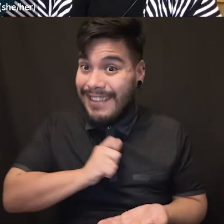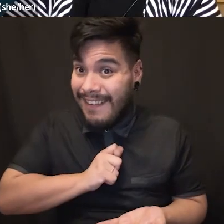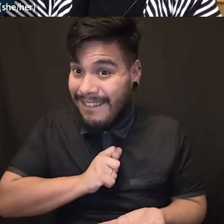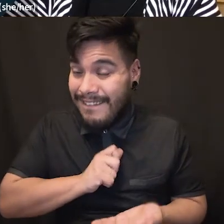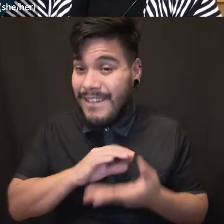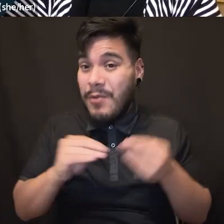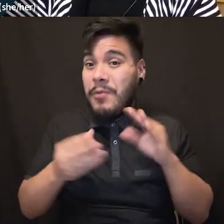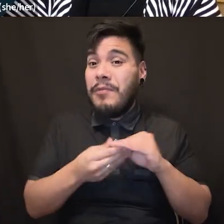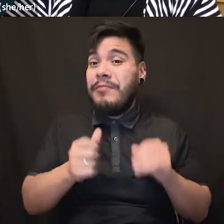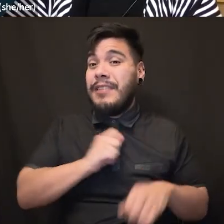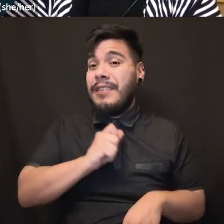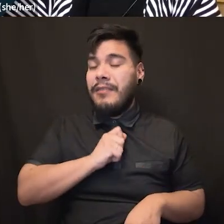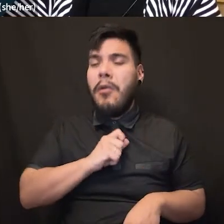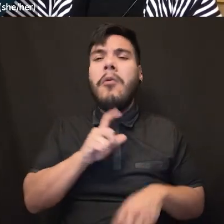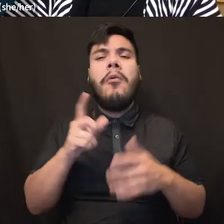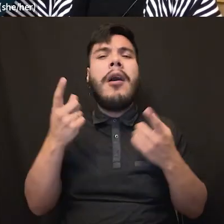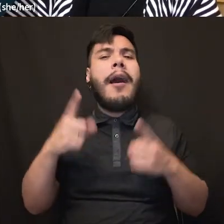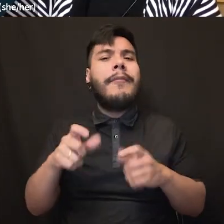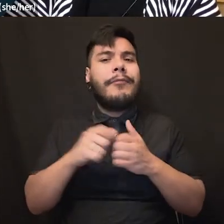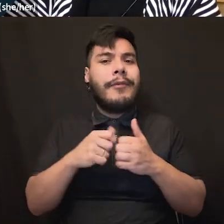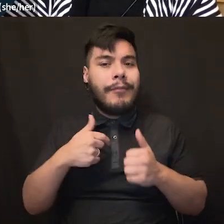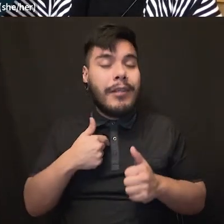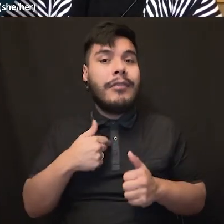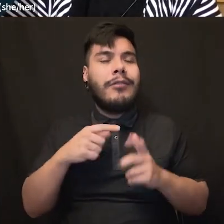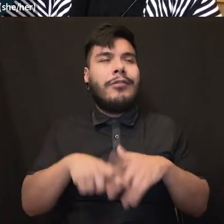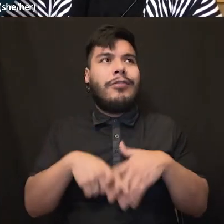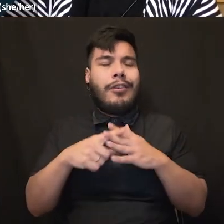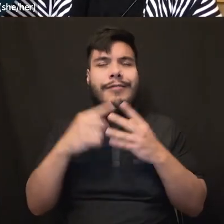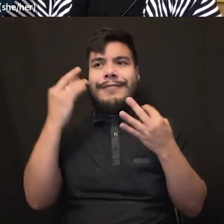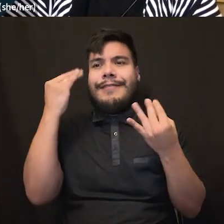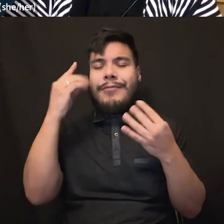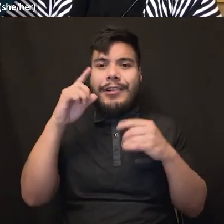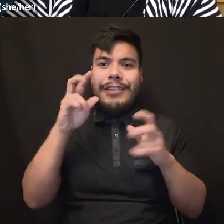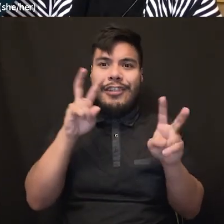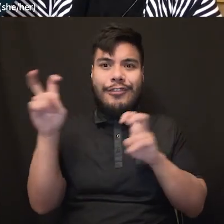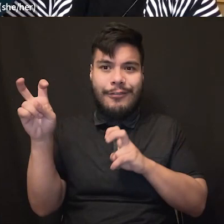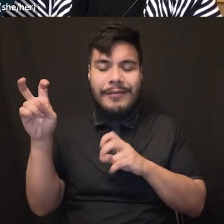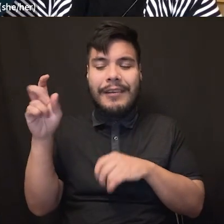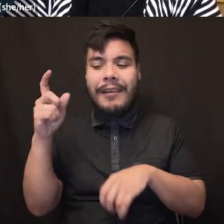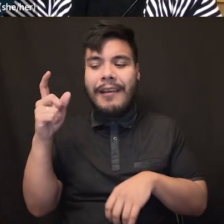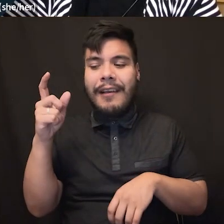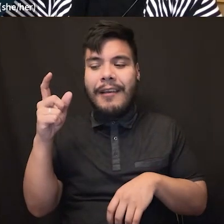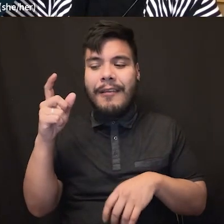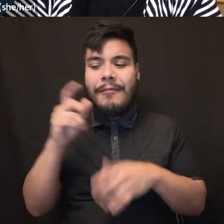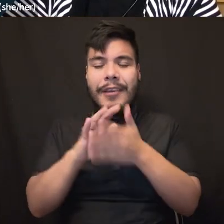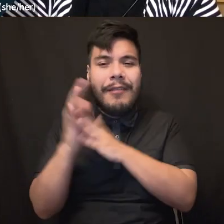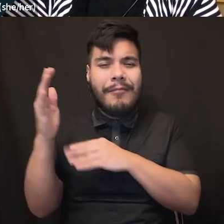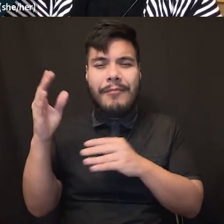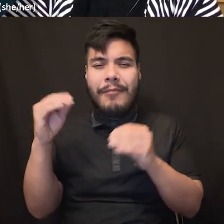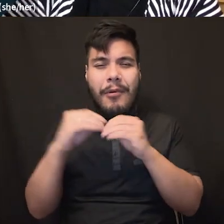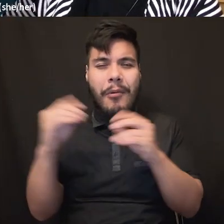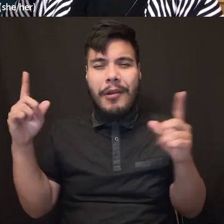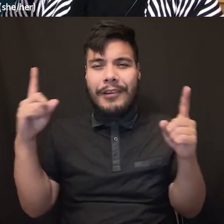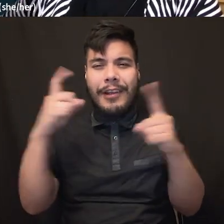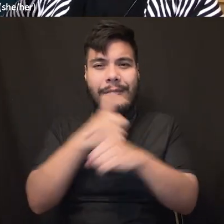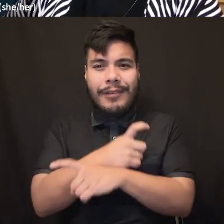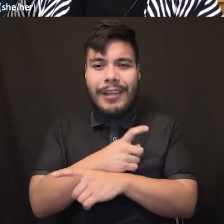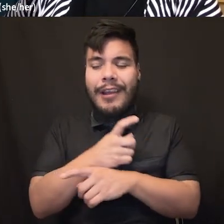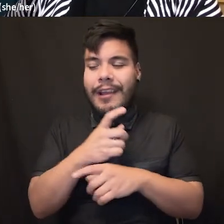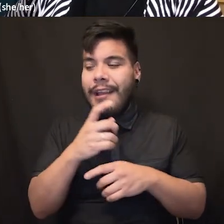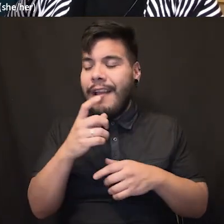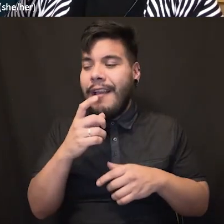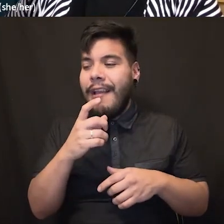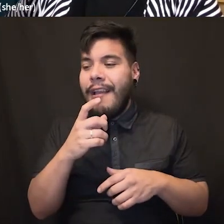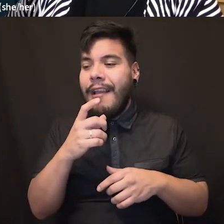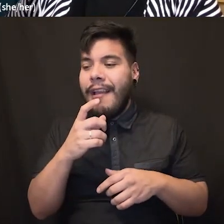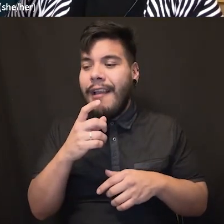what happens with me, at least, is when I start thinking about issues, I start to get more complicated and more, like,